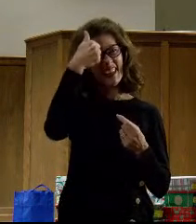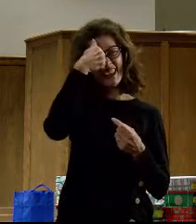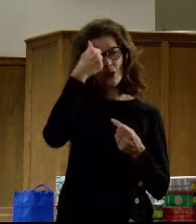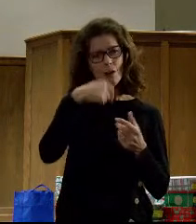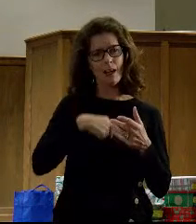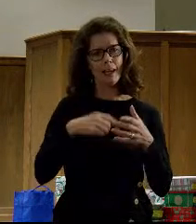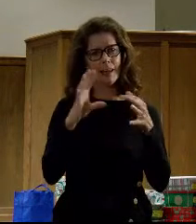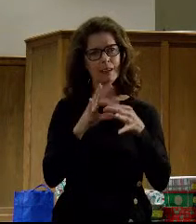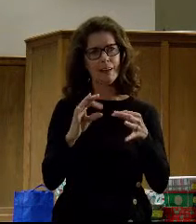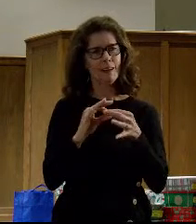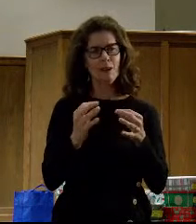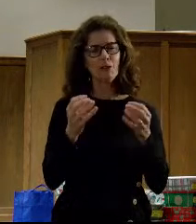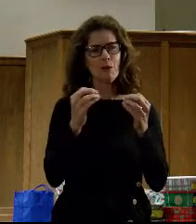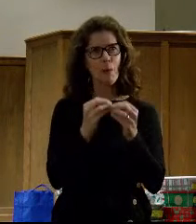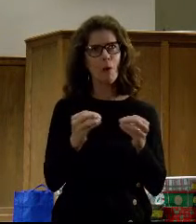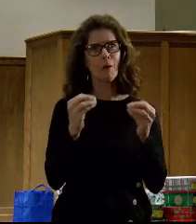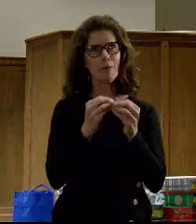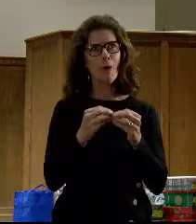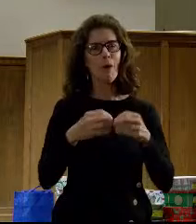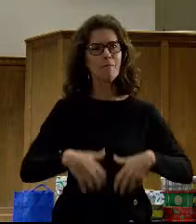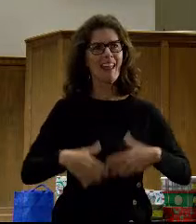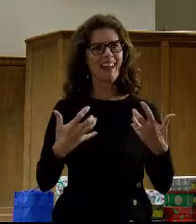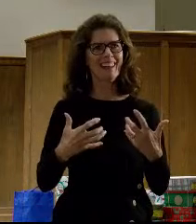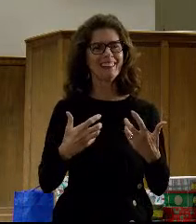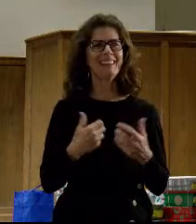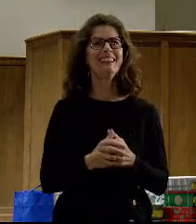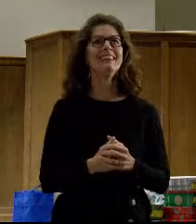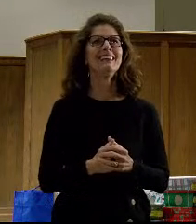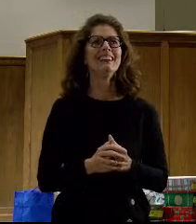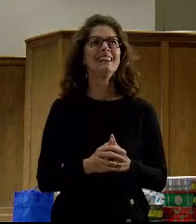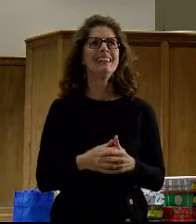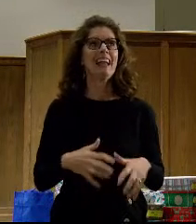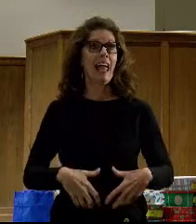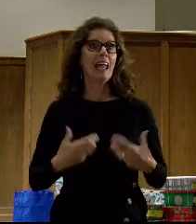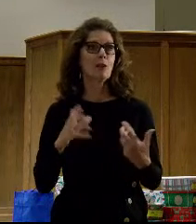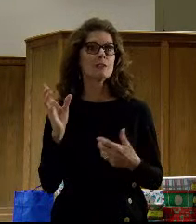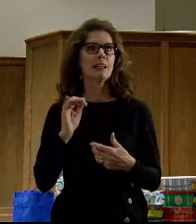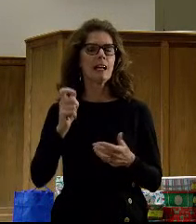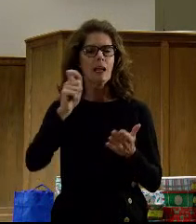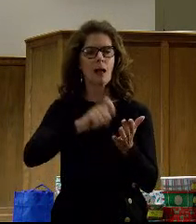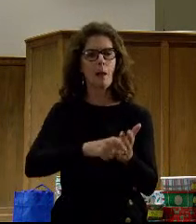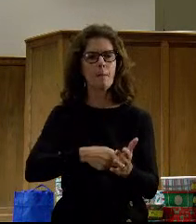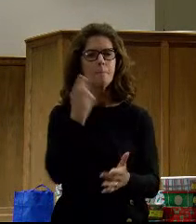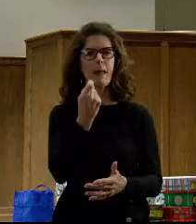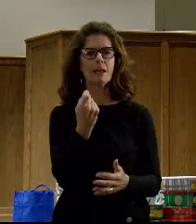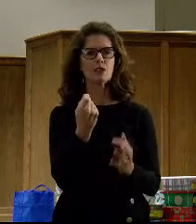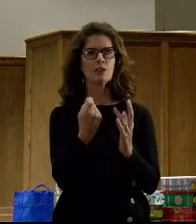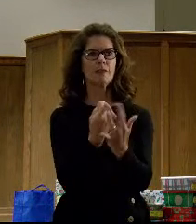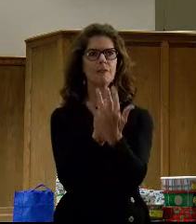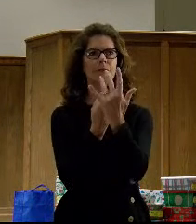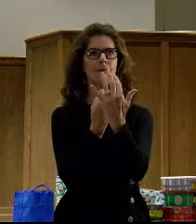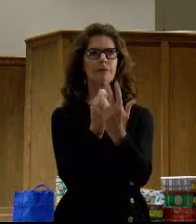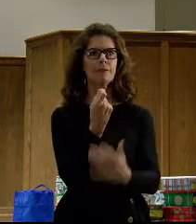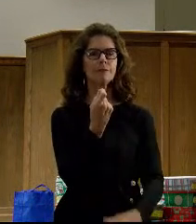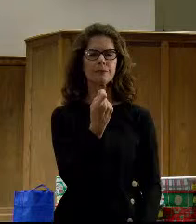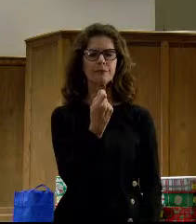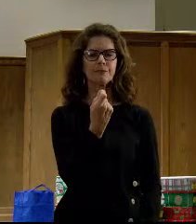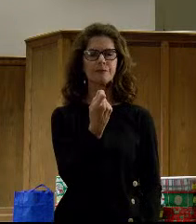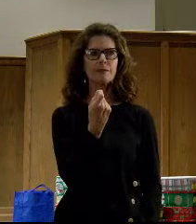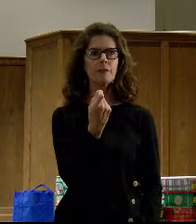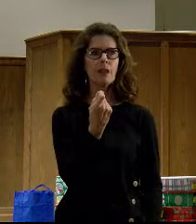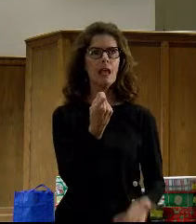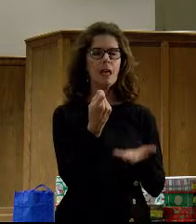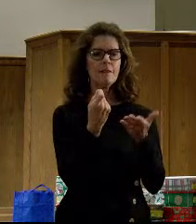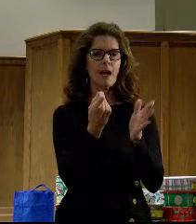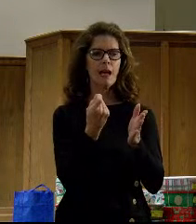meant to bring a match today because I was going to illustrate this, but anger is like a match. So if I lit a match and just let it